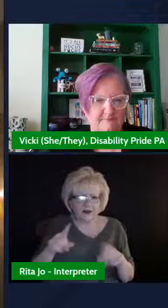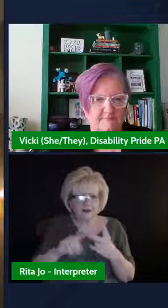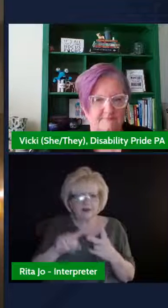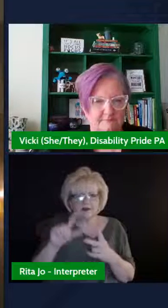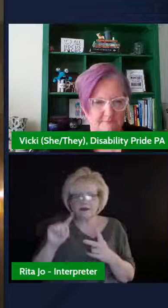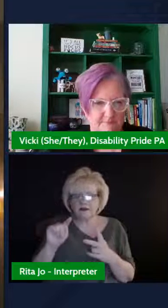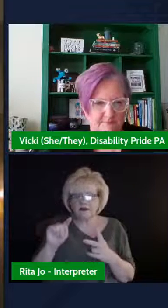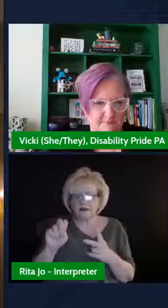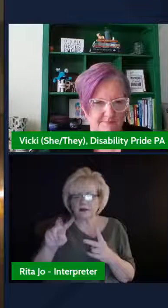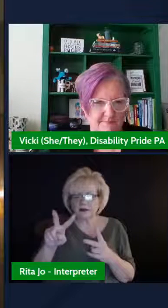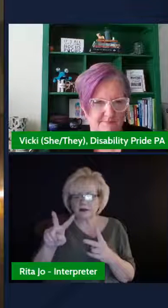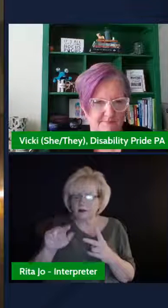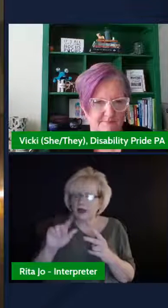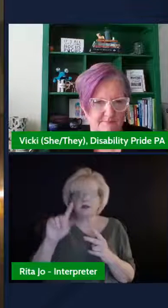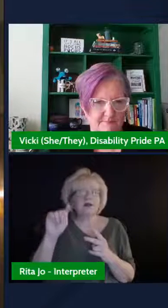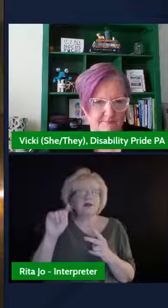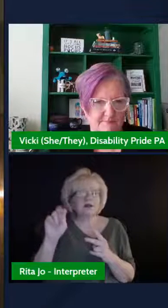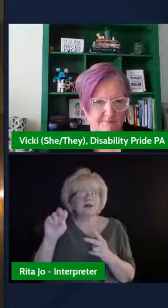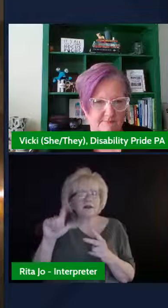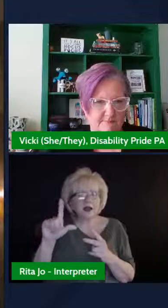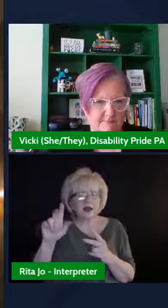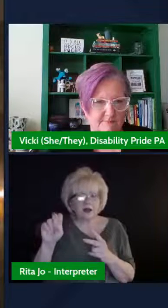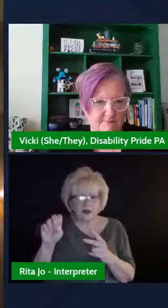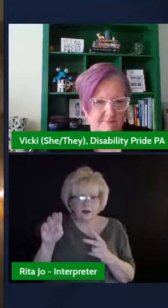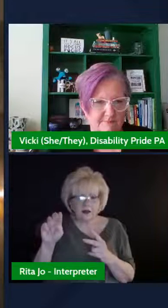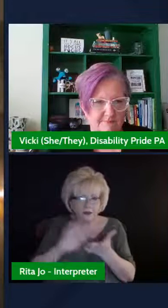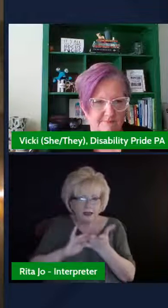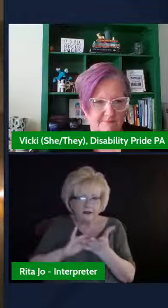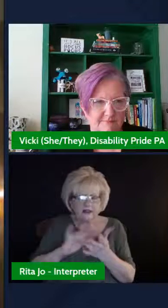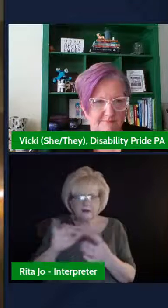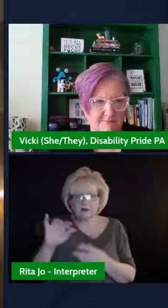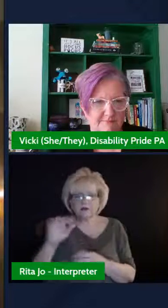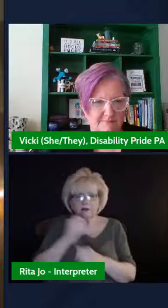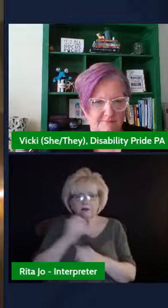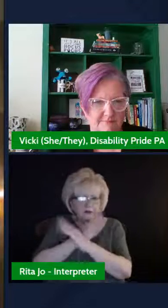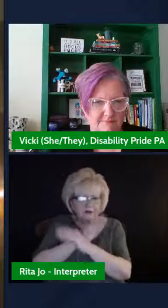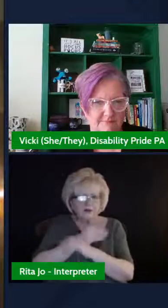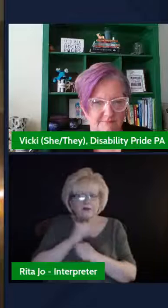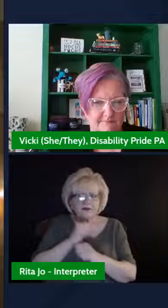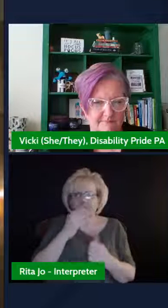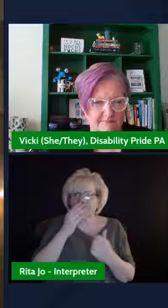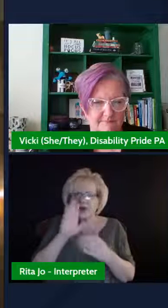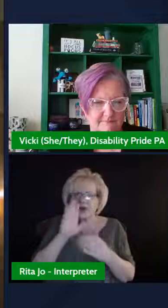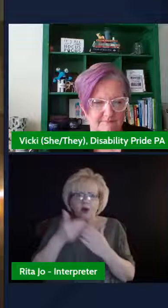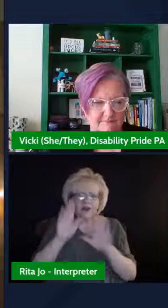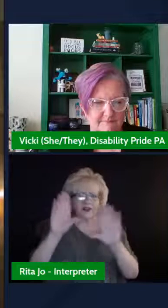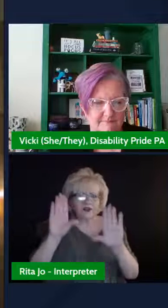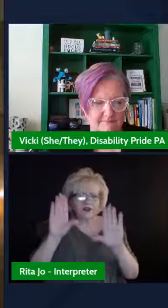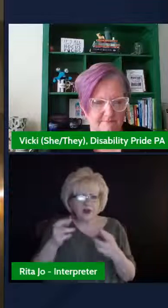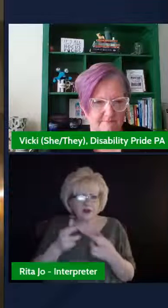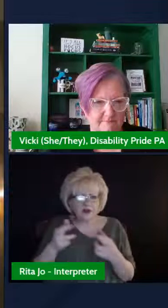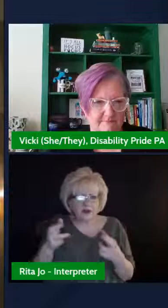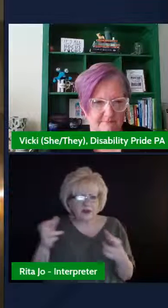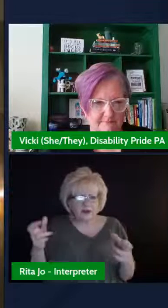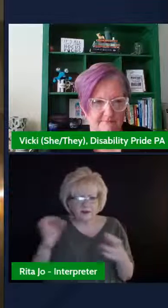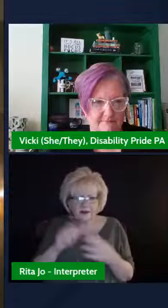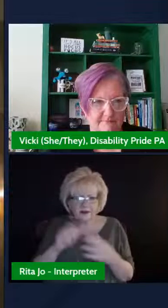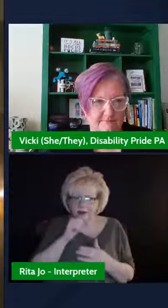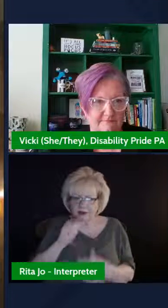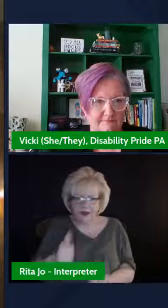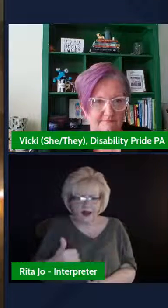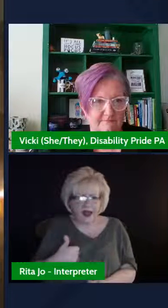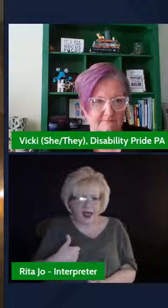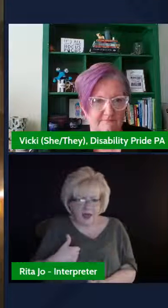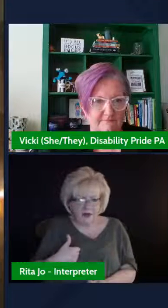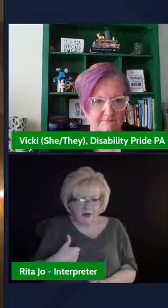telemedicine, um, and all of these really great resources that we didn't have. And